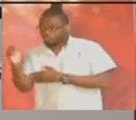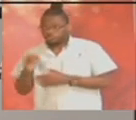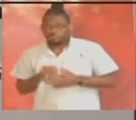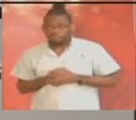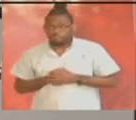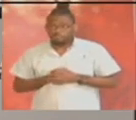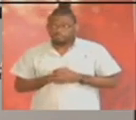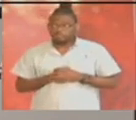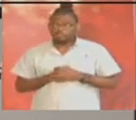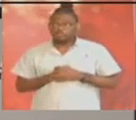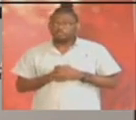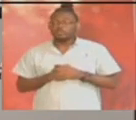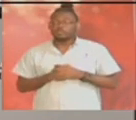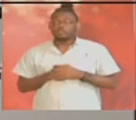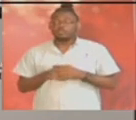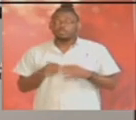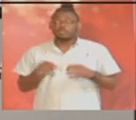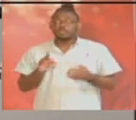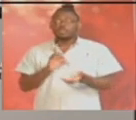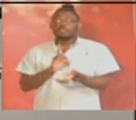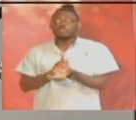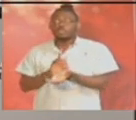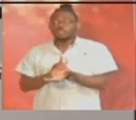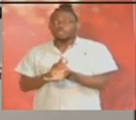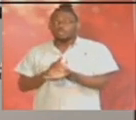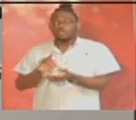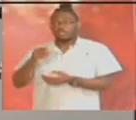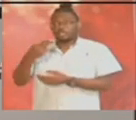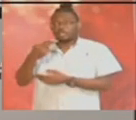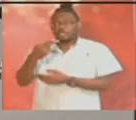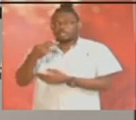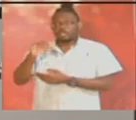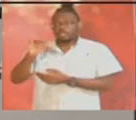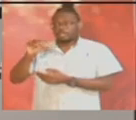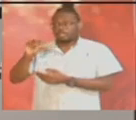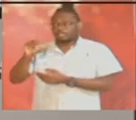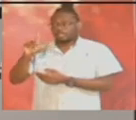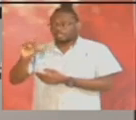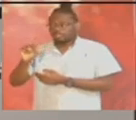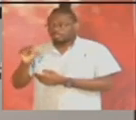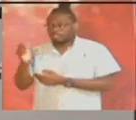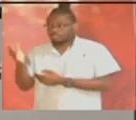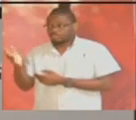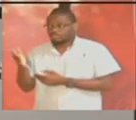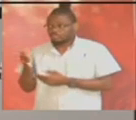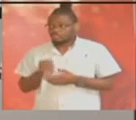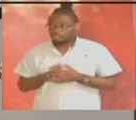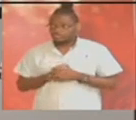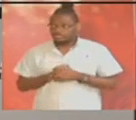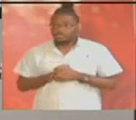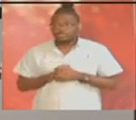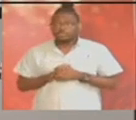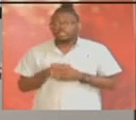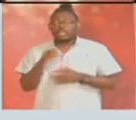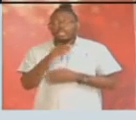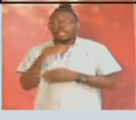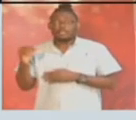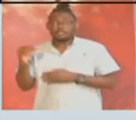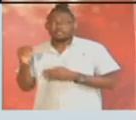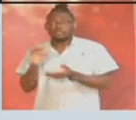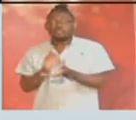of Health, Dr. Avery Hines, Technical Director, Epidemiology, and Dr. Michelle